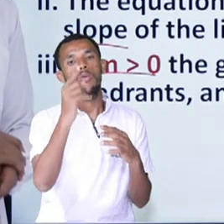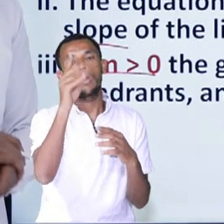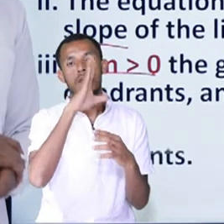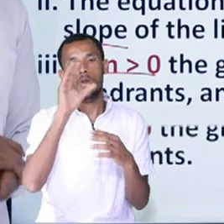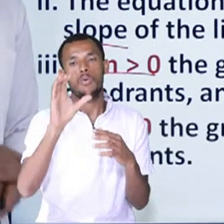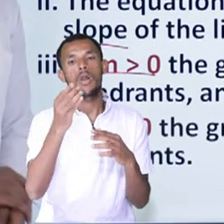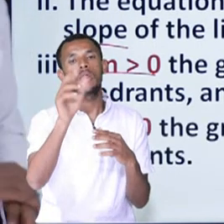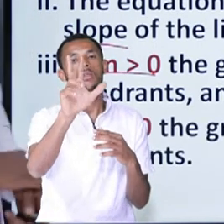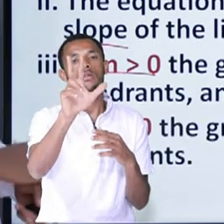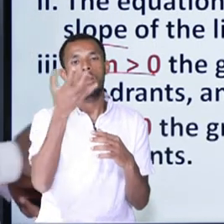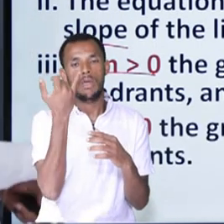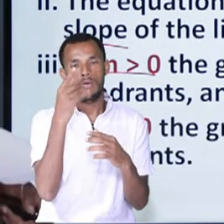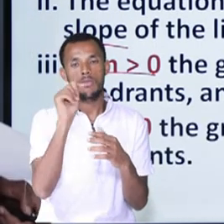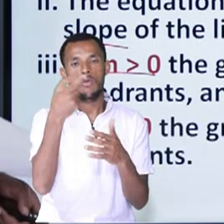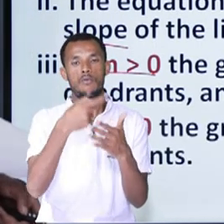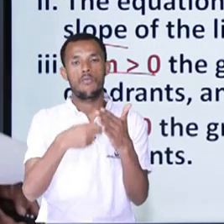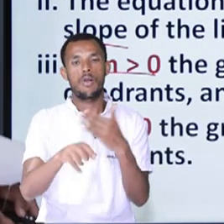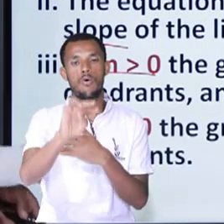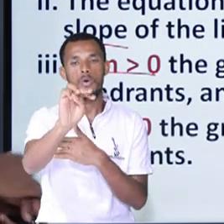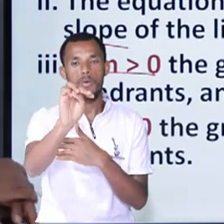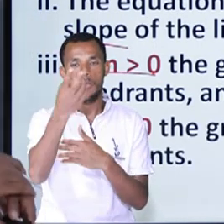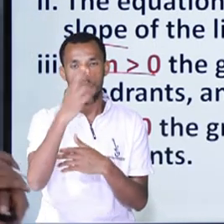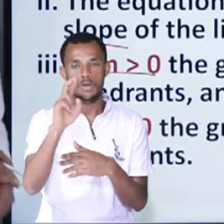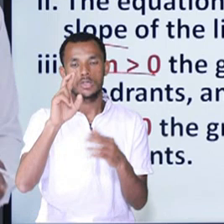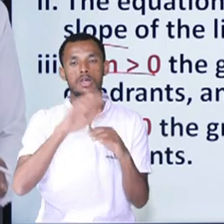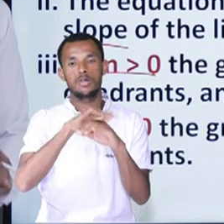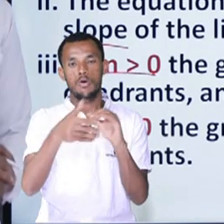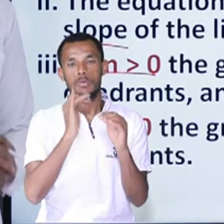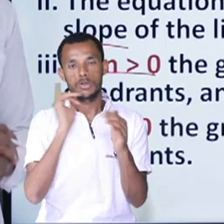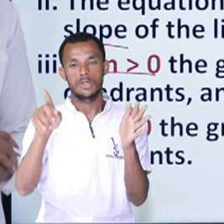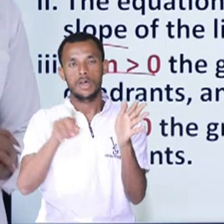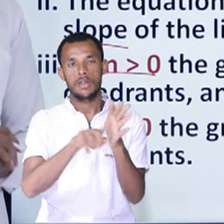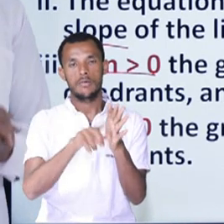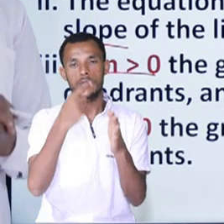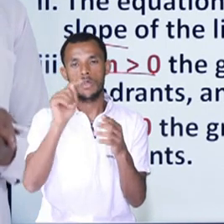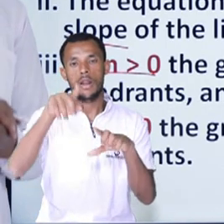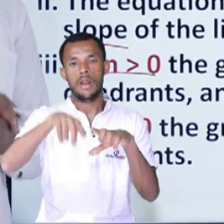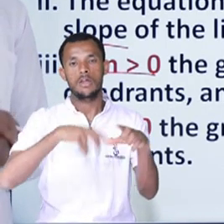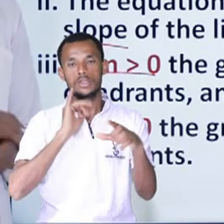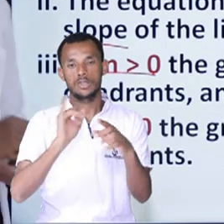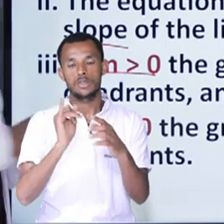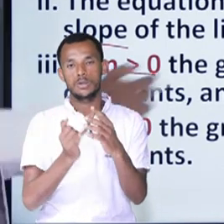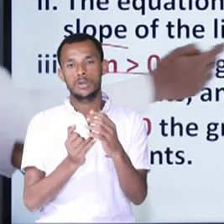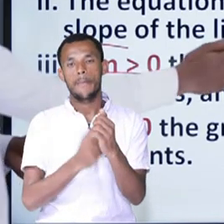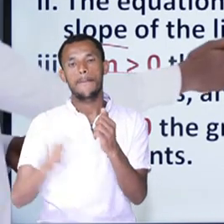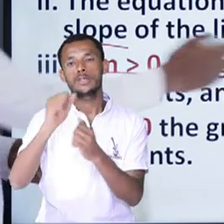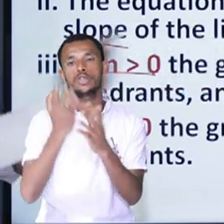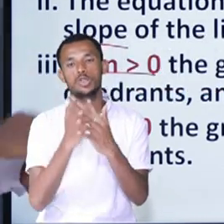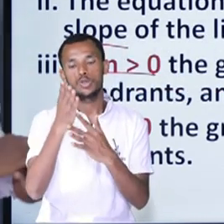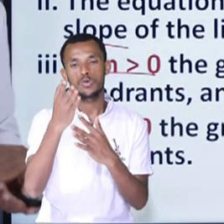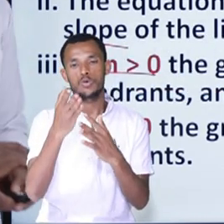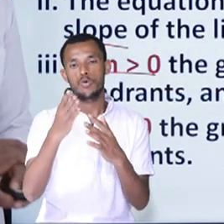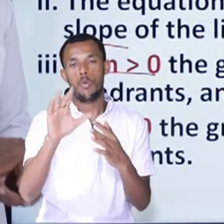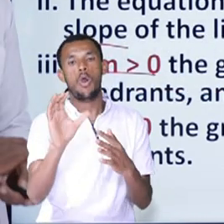3. And if the value of m or the slope is negative, the line is passing through quadrant